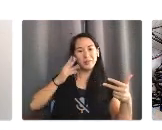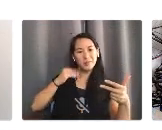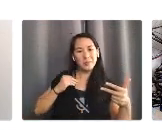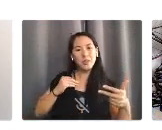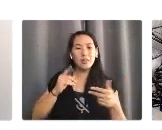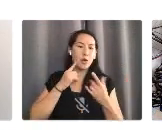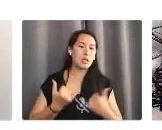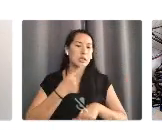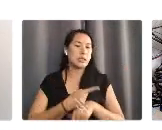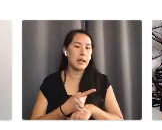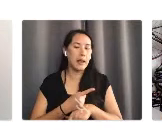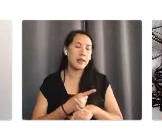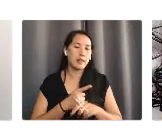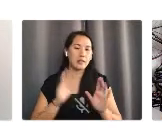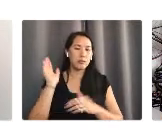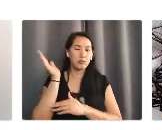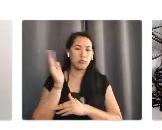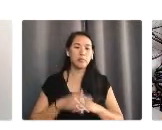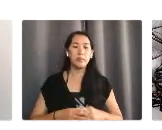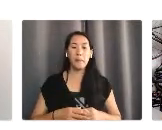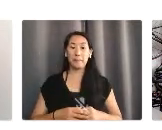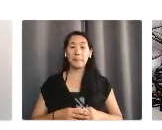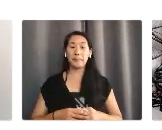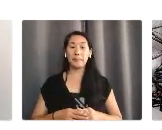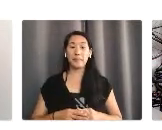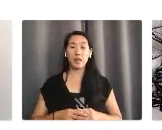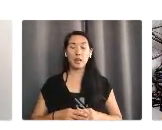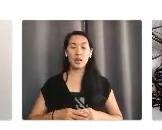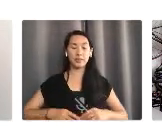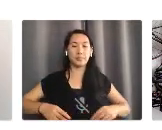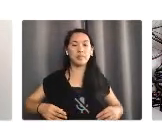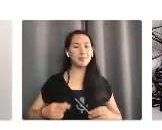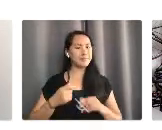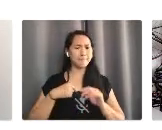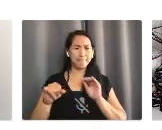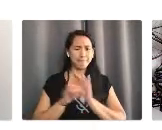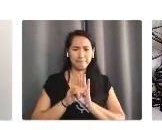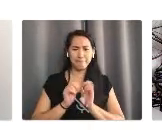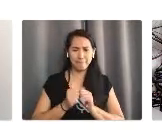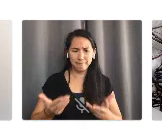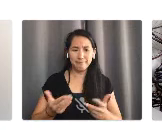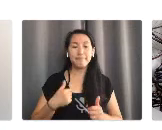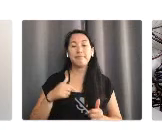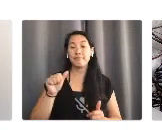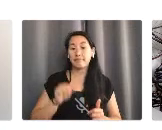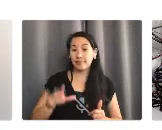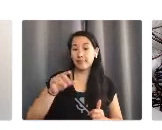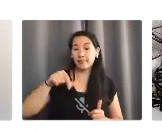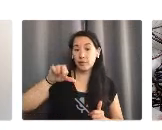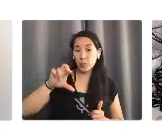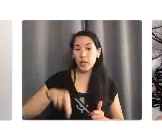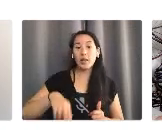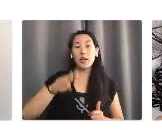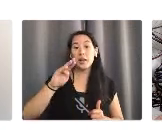for today's presentation. So, how do I identify? I identify as a queer, Asian,